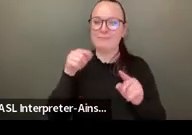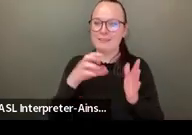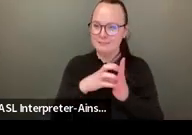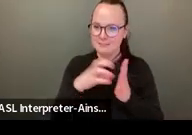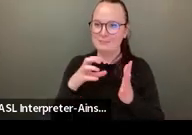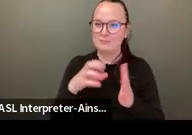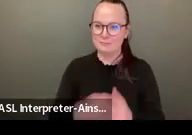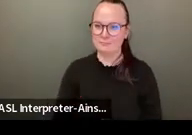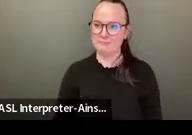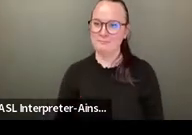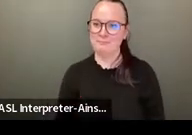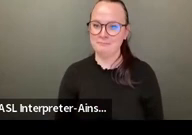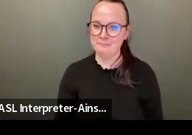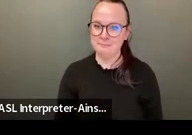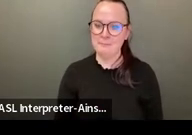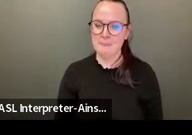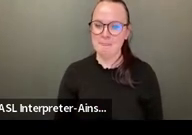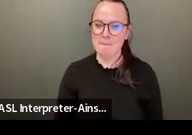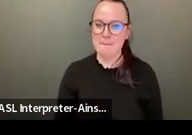So